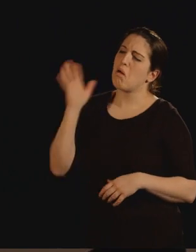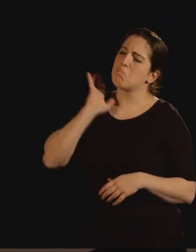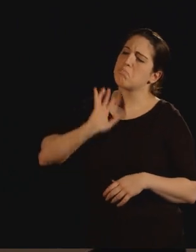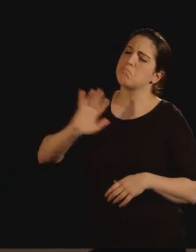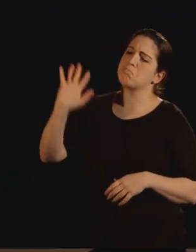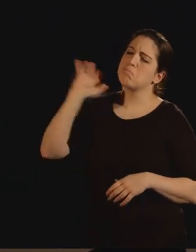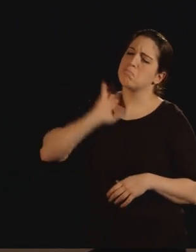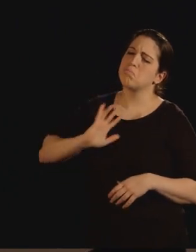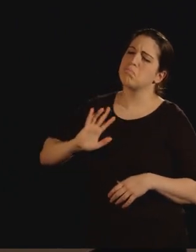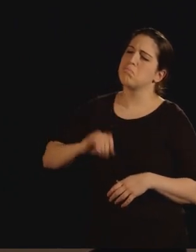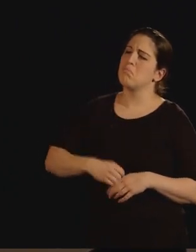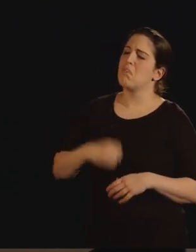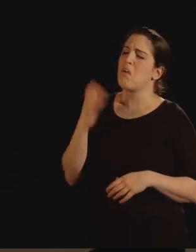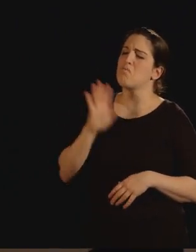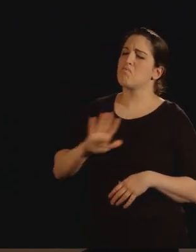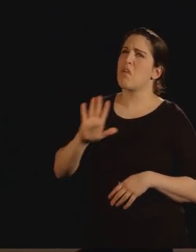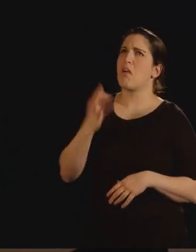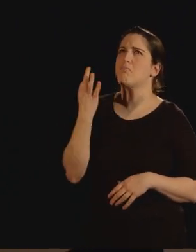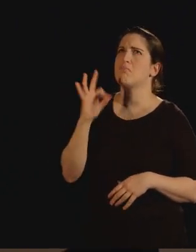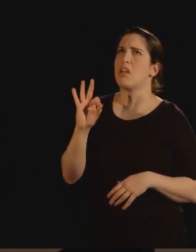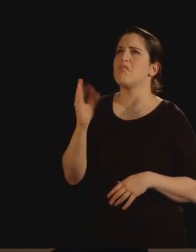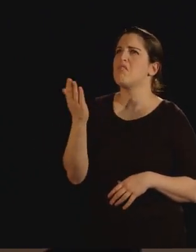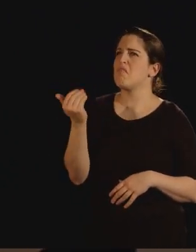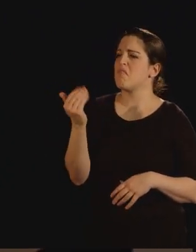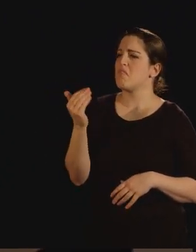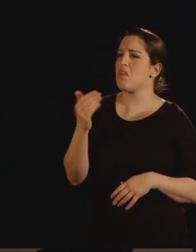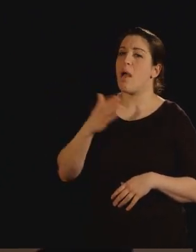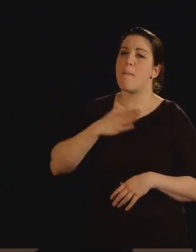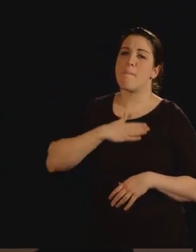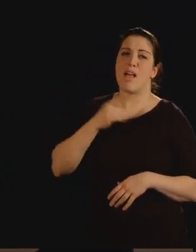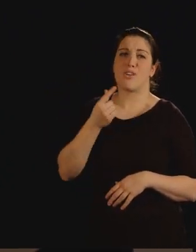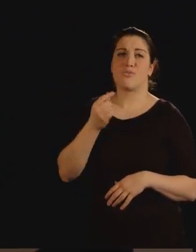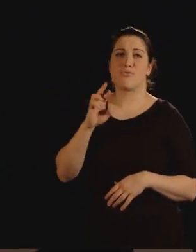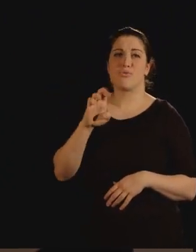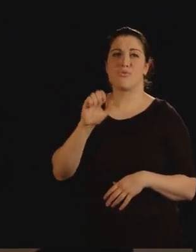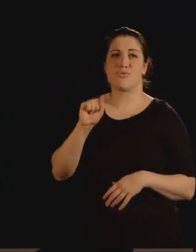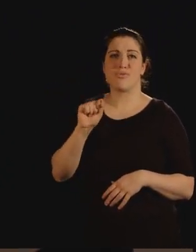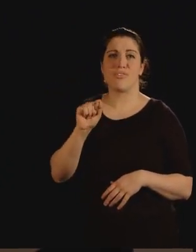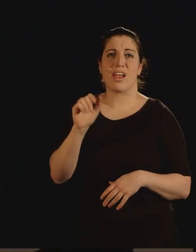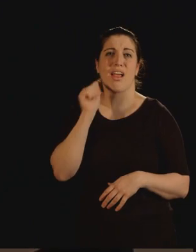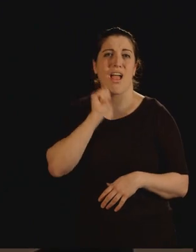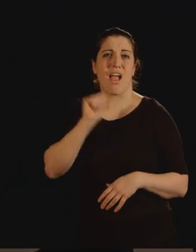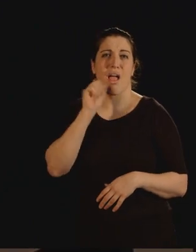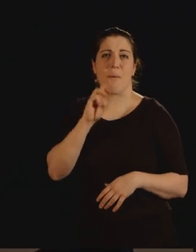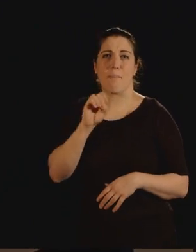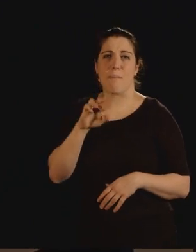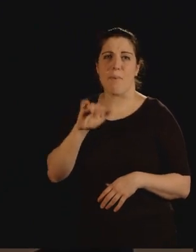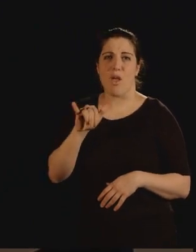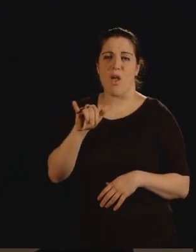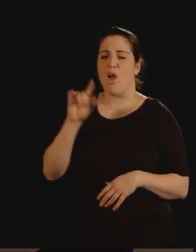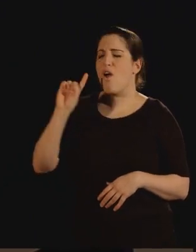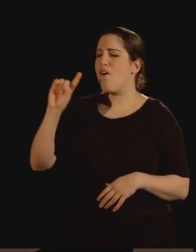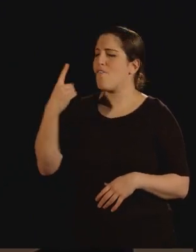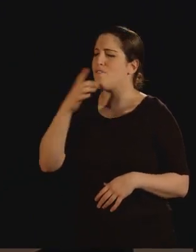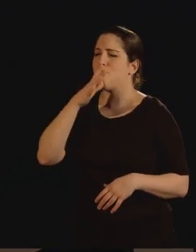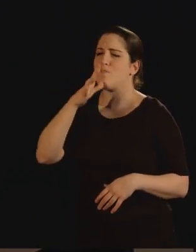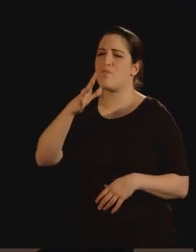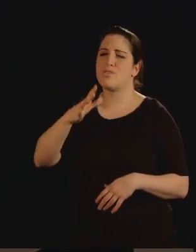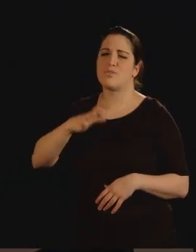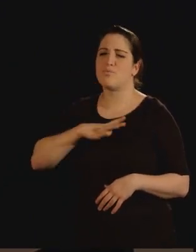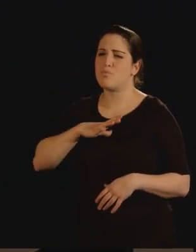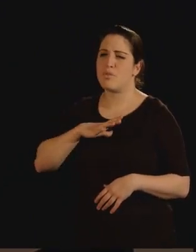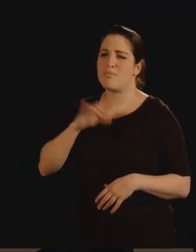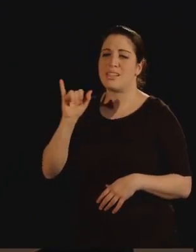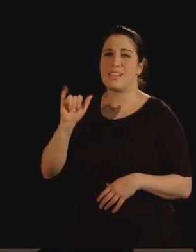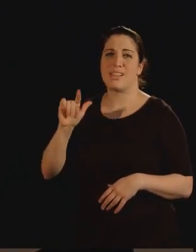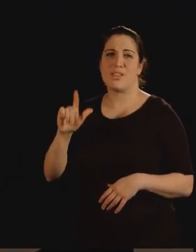4 generations back, he said. In 1915, my great-aunt Mary was the first female in Illinois history